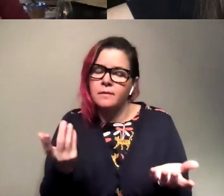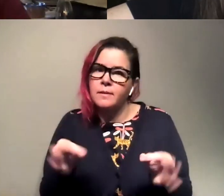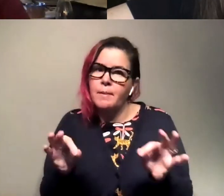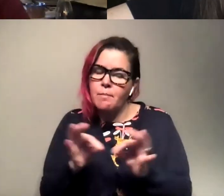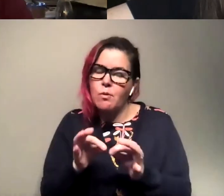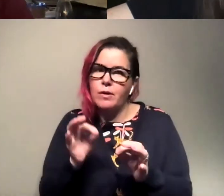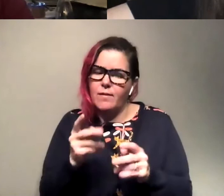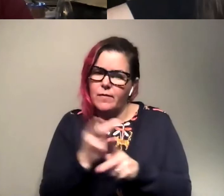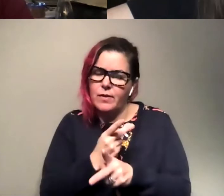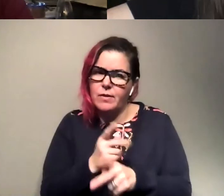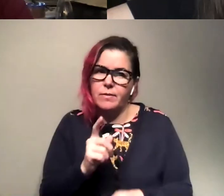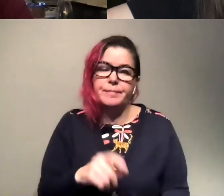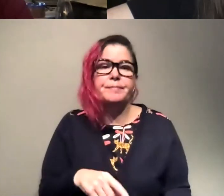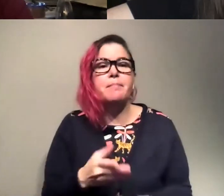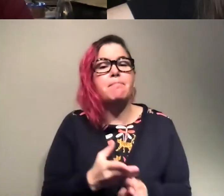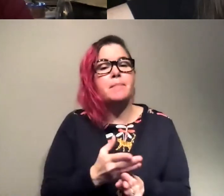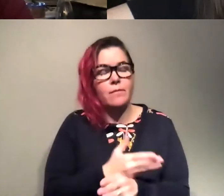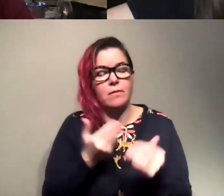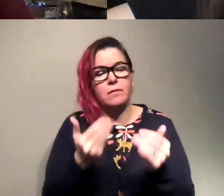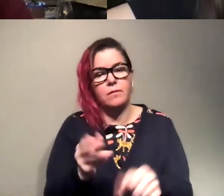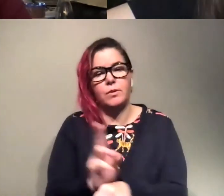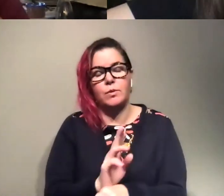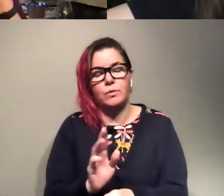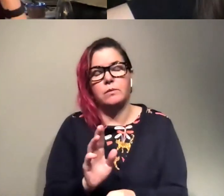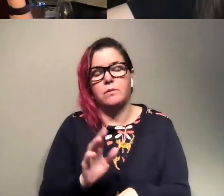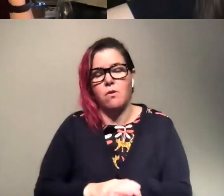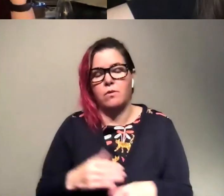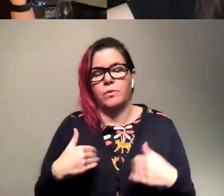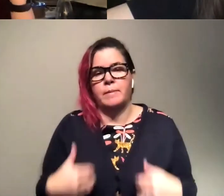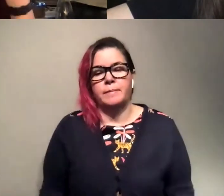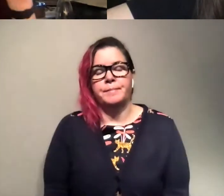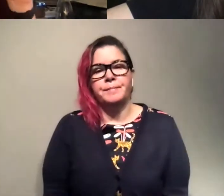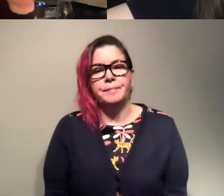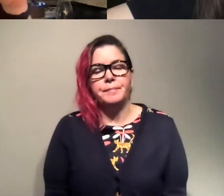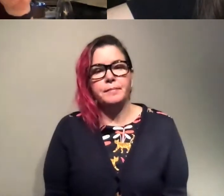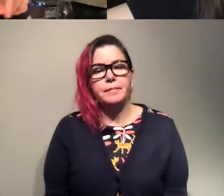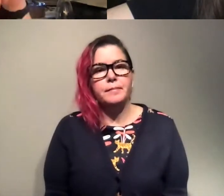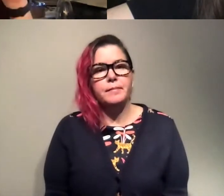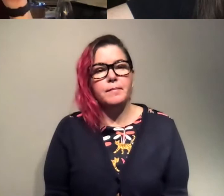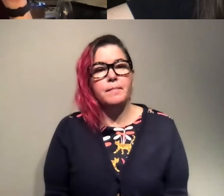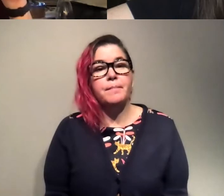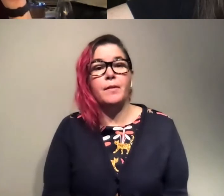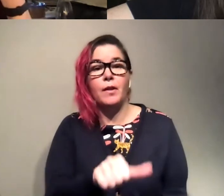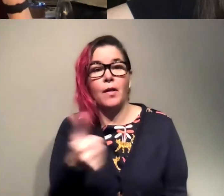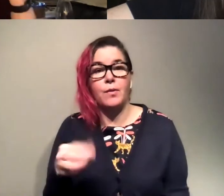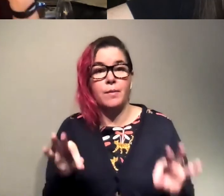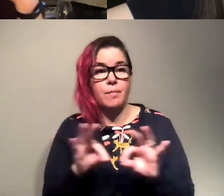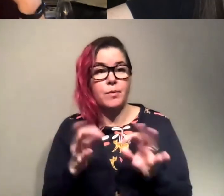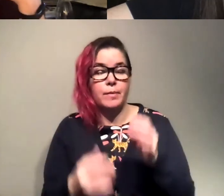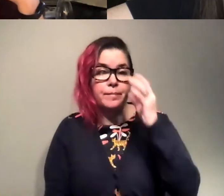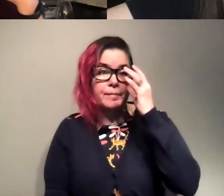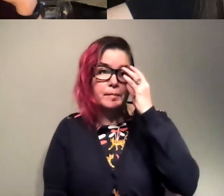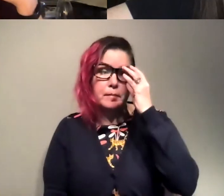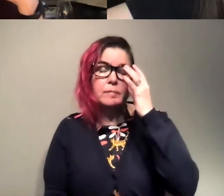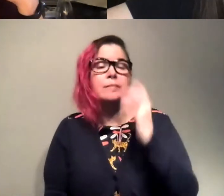we have to figure out before they can get used on humans. And the other important thing to consider, though, is not